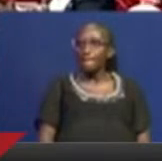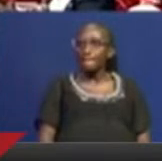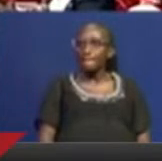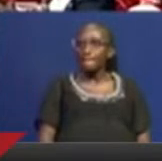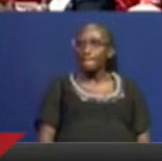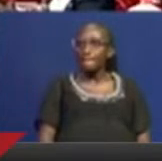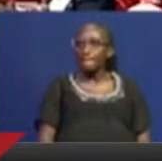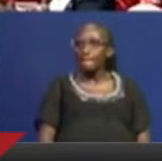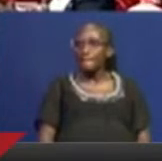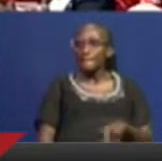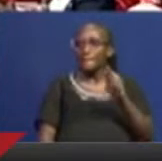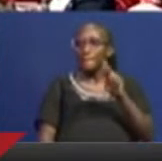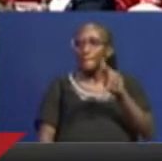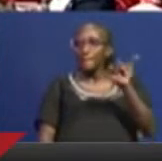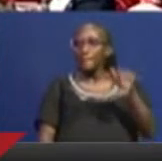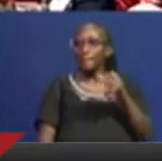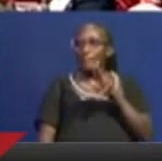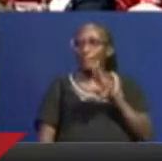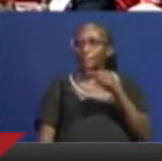Kandara Njogona Chege.